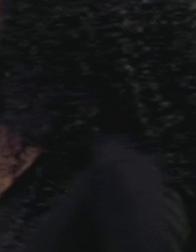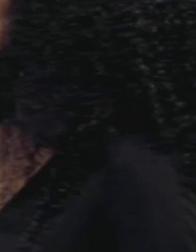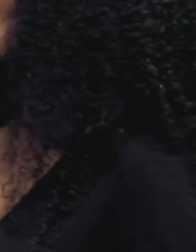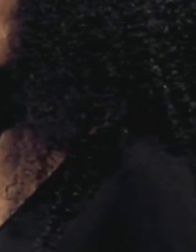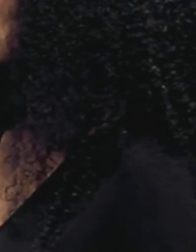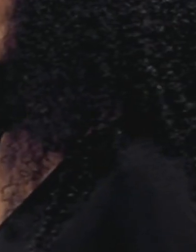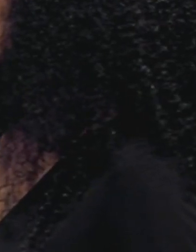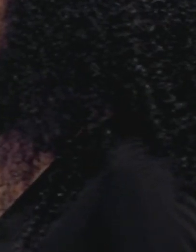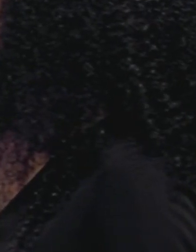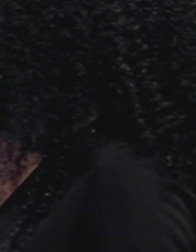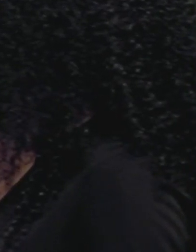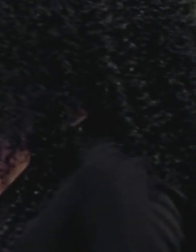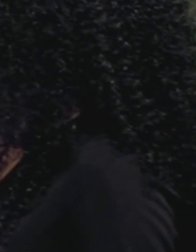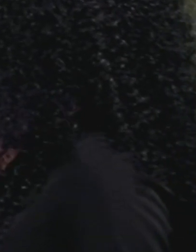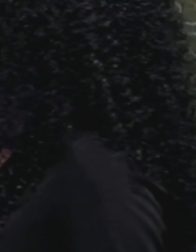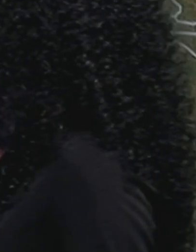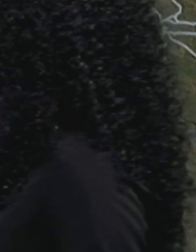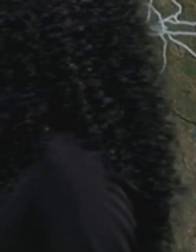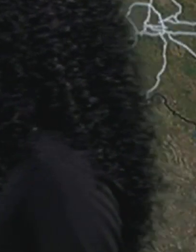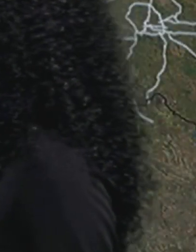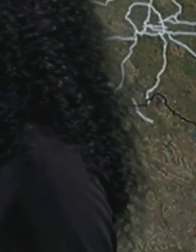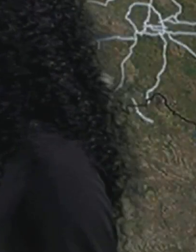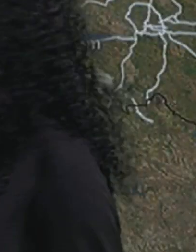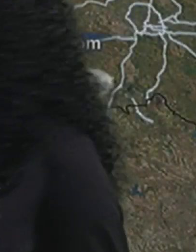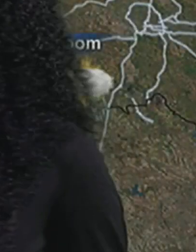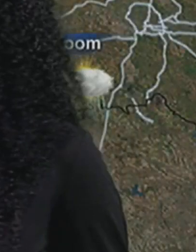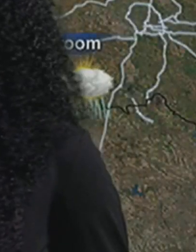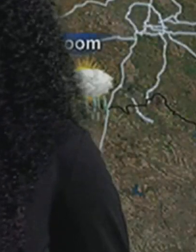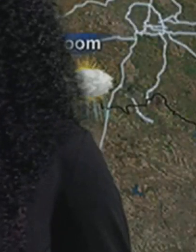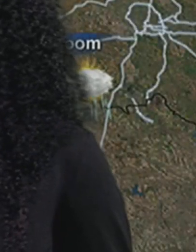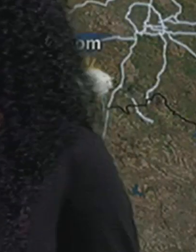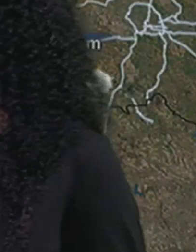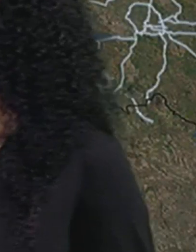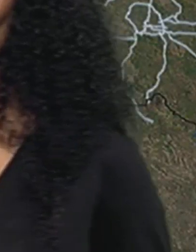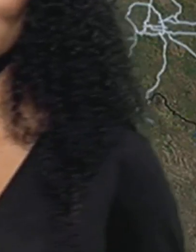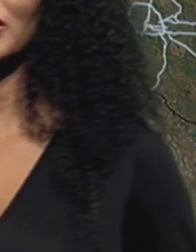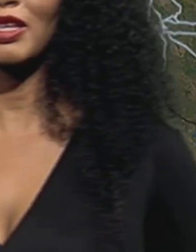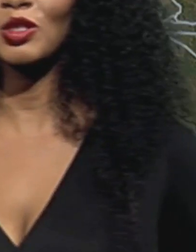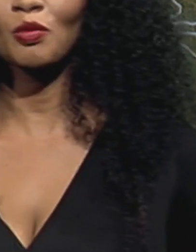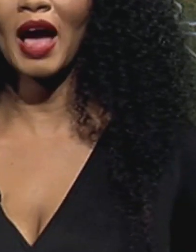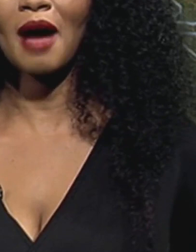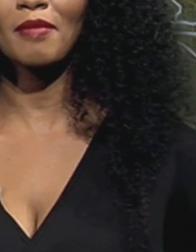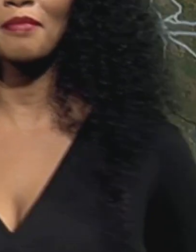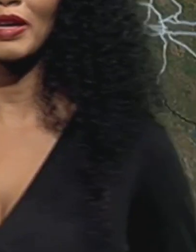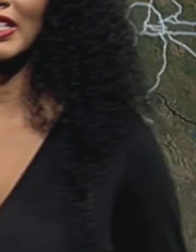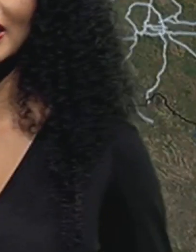di le 23 fa re lebella ko Swaziland ka digata di le 15 go ya go di le